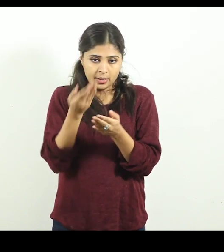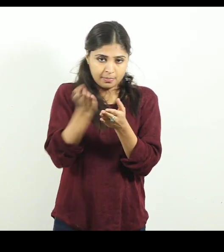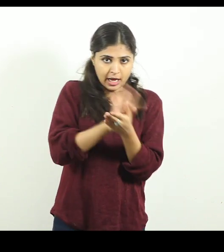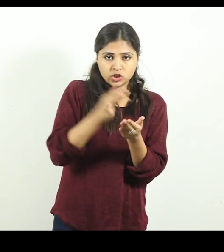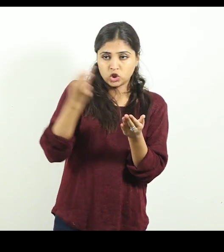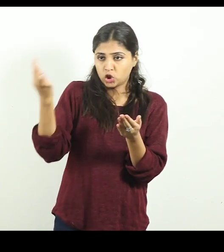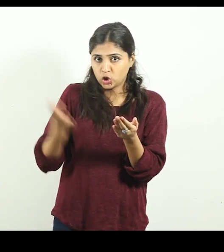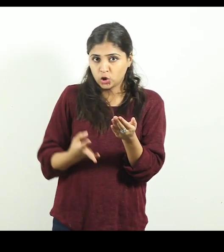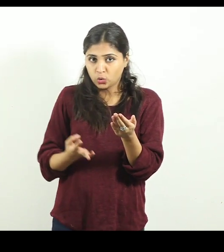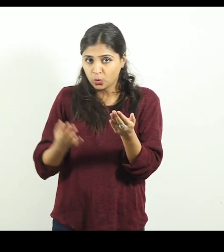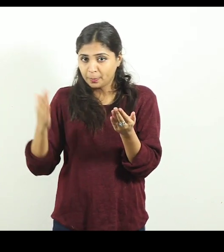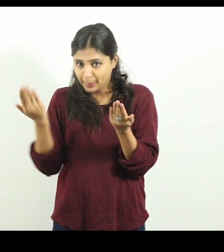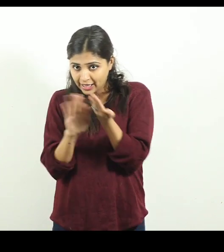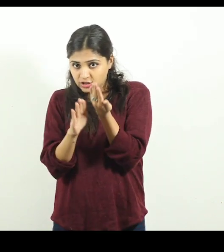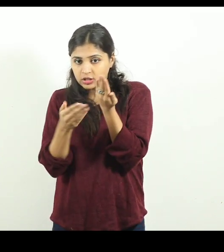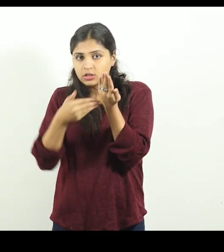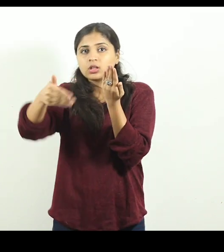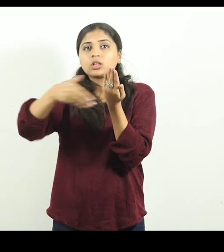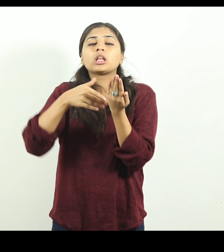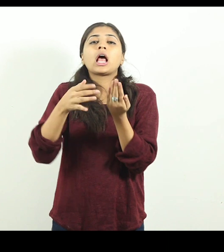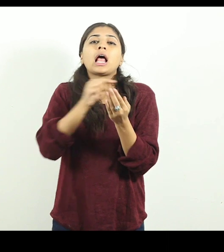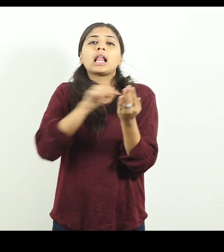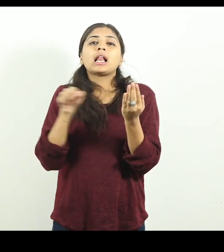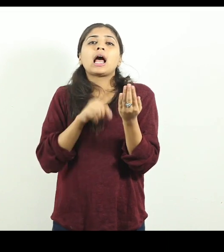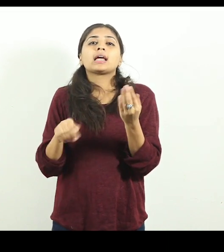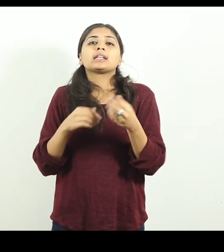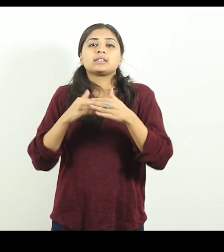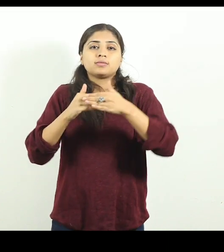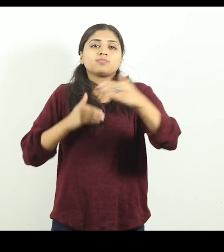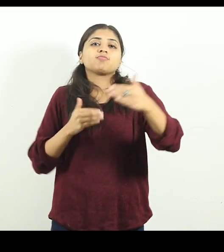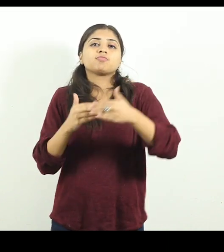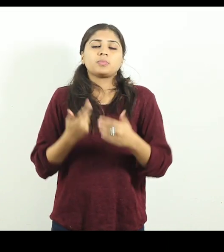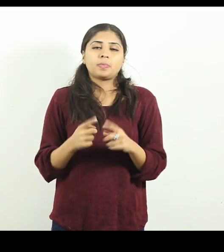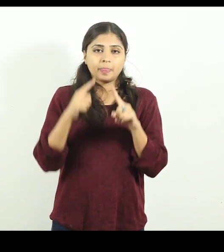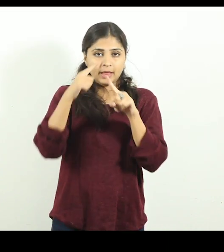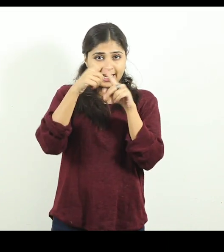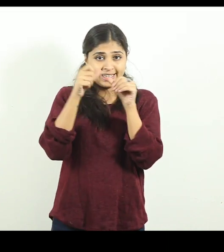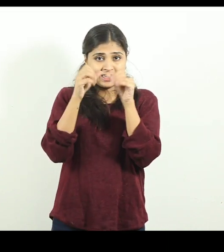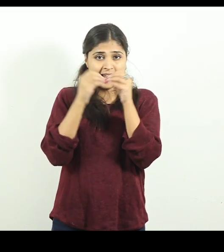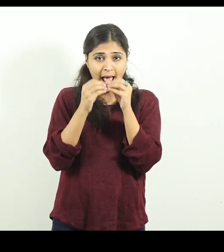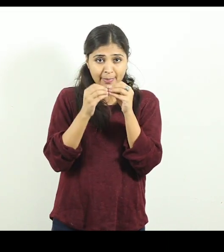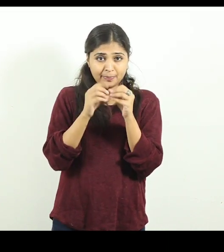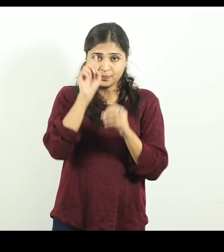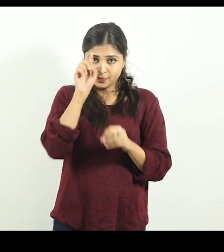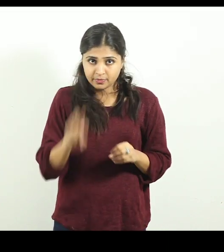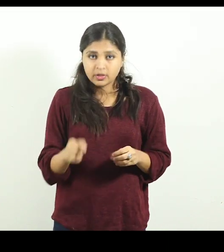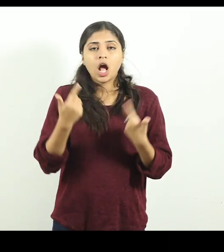Tab key allows the user to move the cursor a predetermined number of spaces.